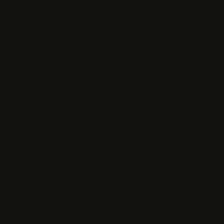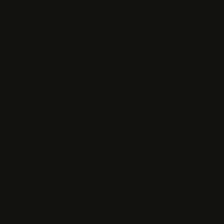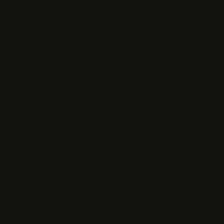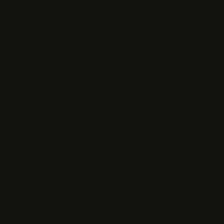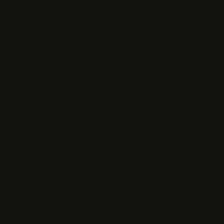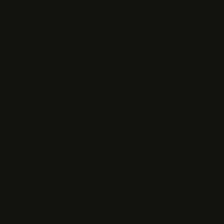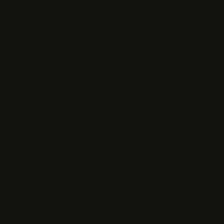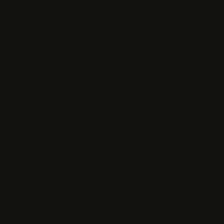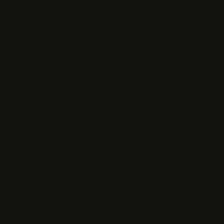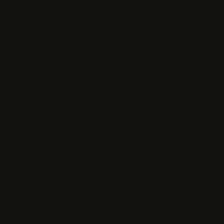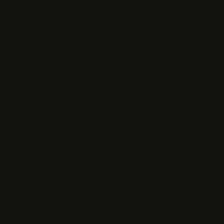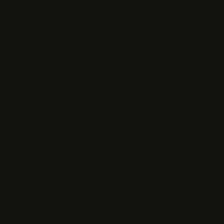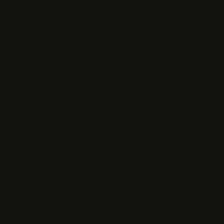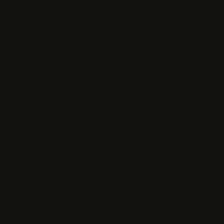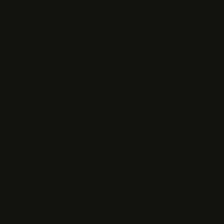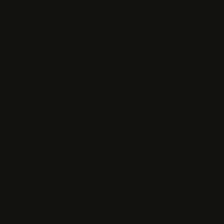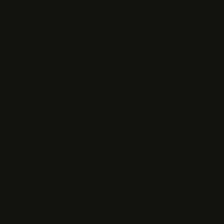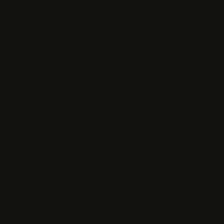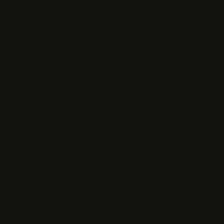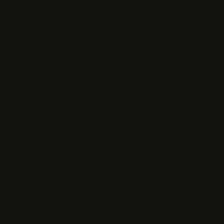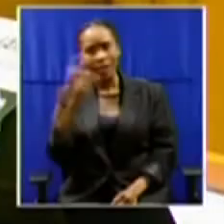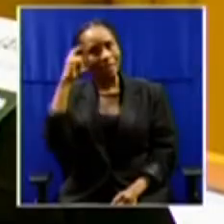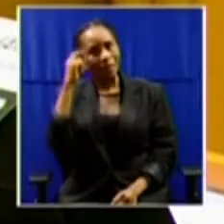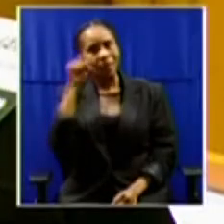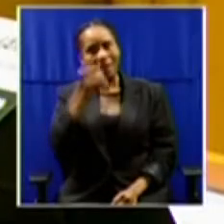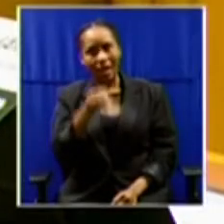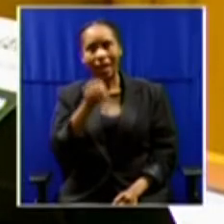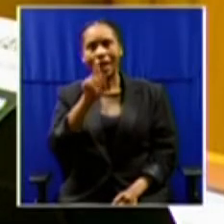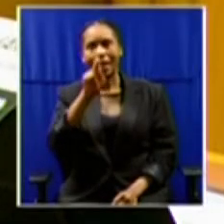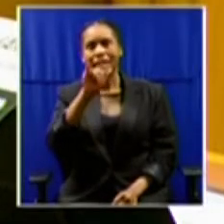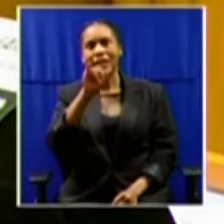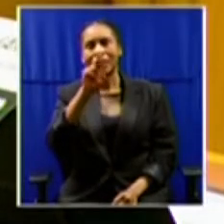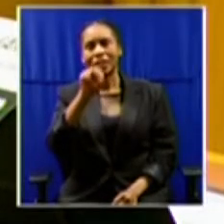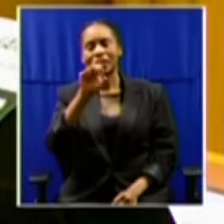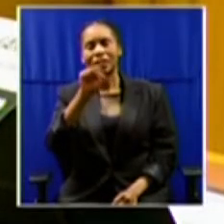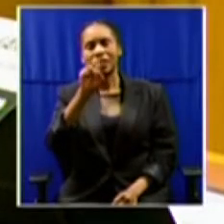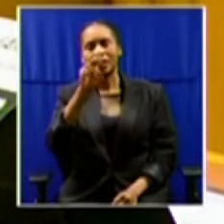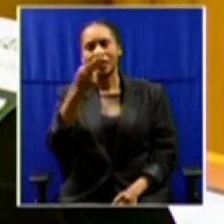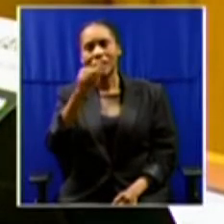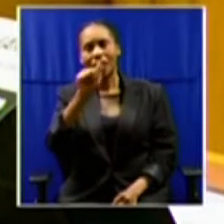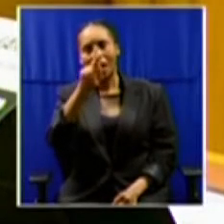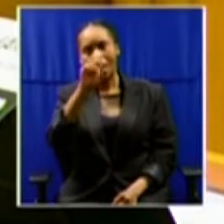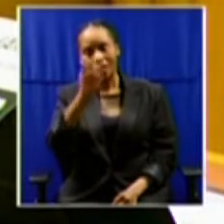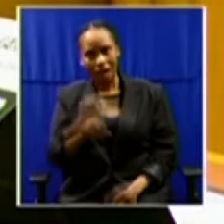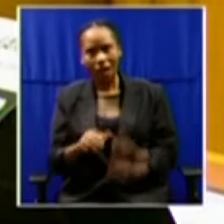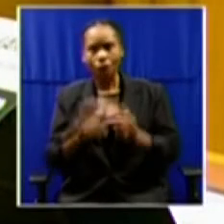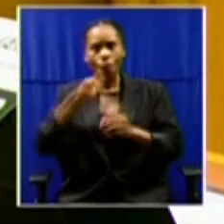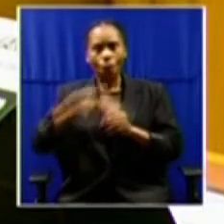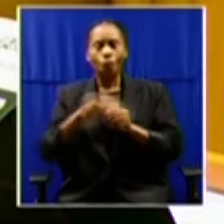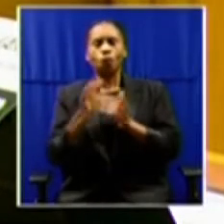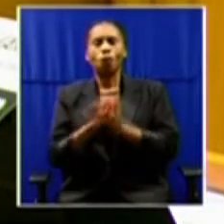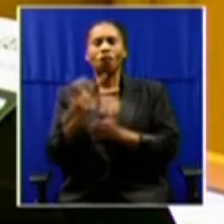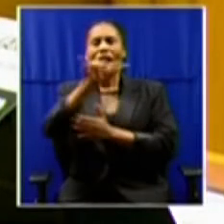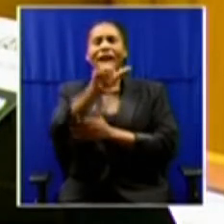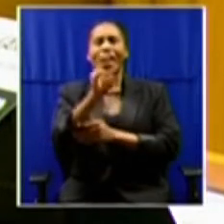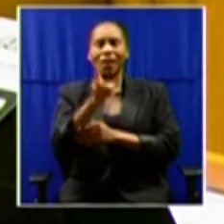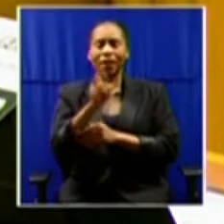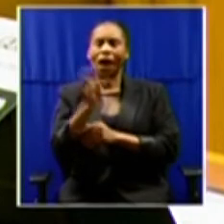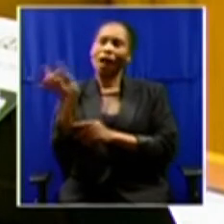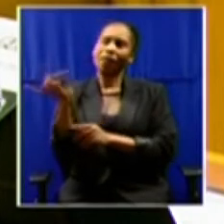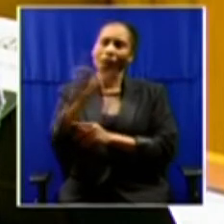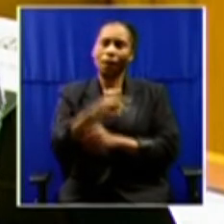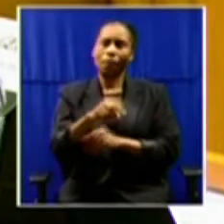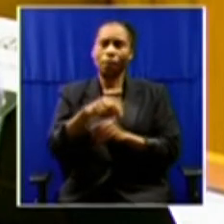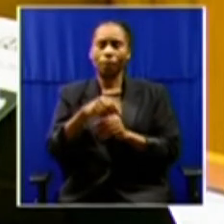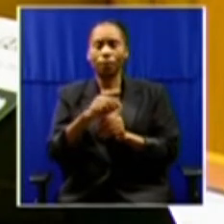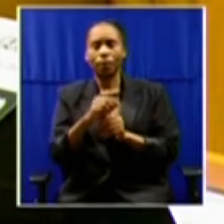then sleep over in Kinshasa and take a flight to Goma. I actually offered an aircraft from